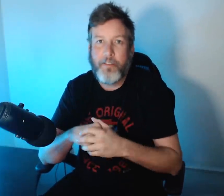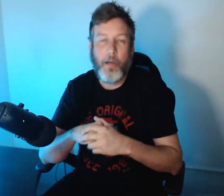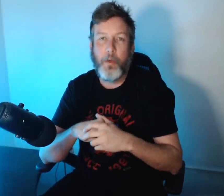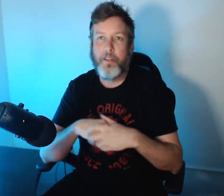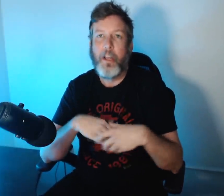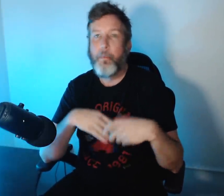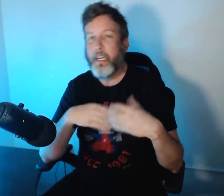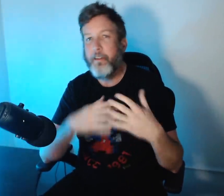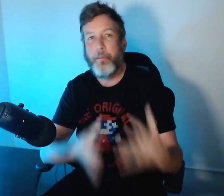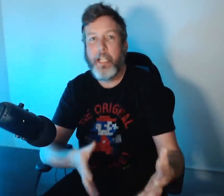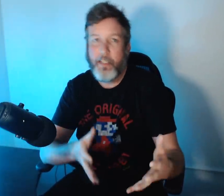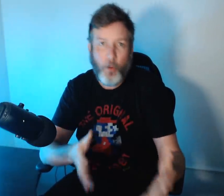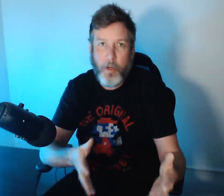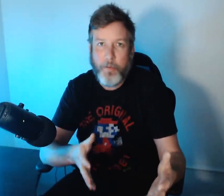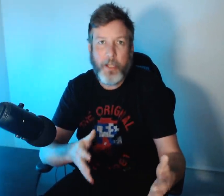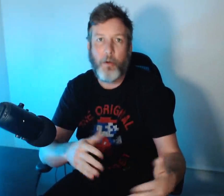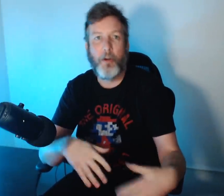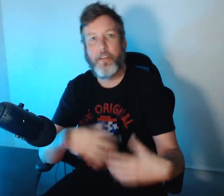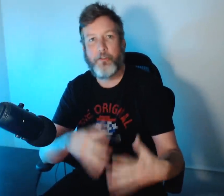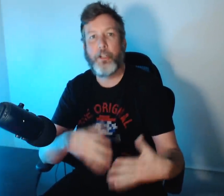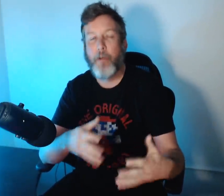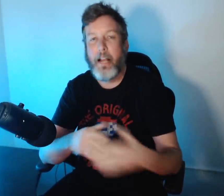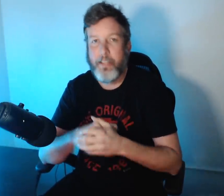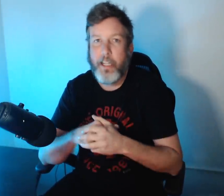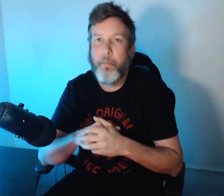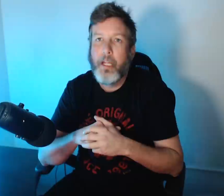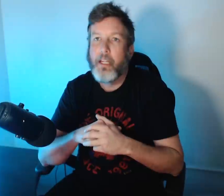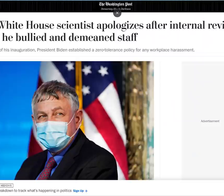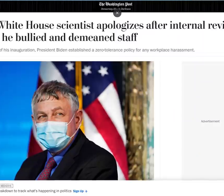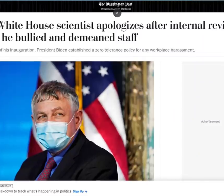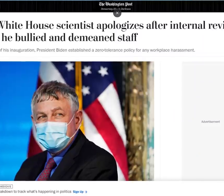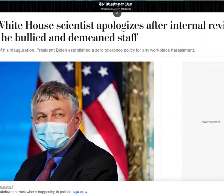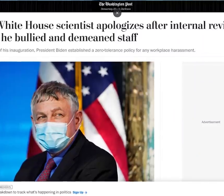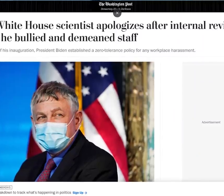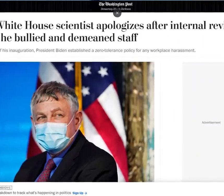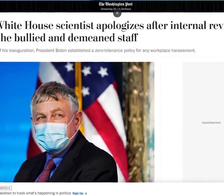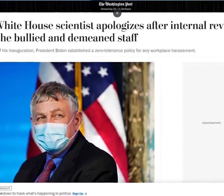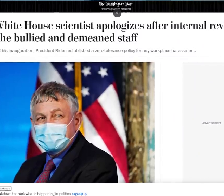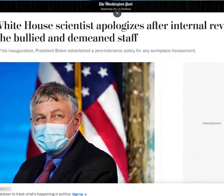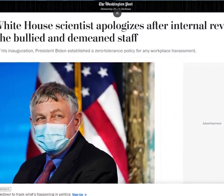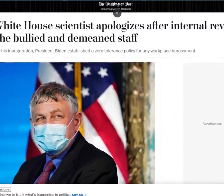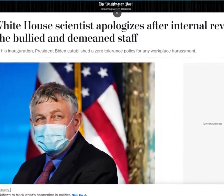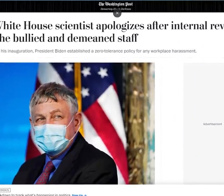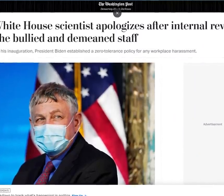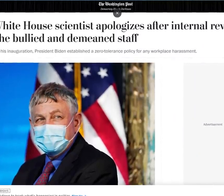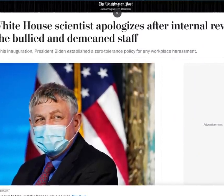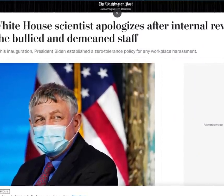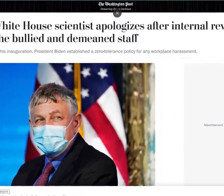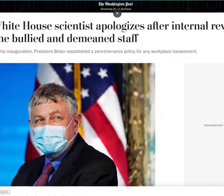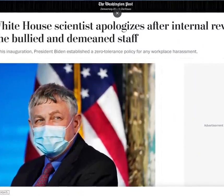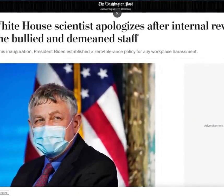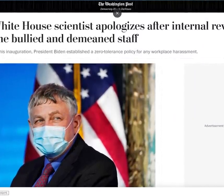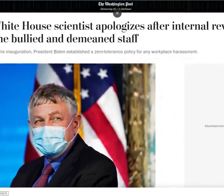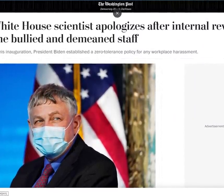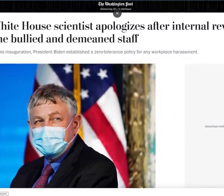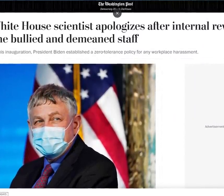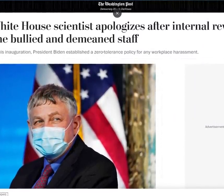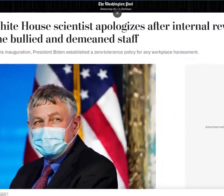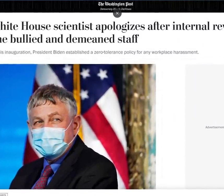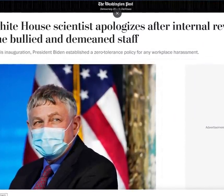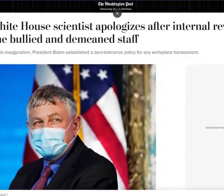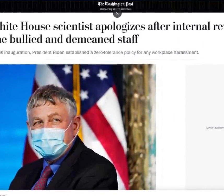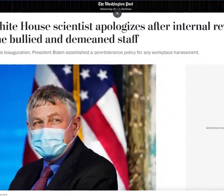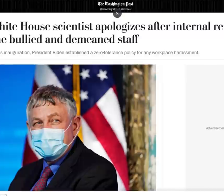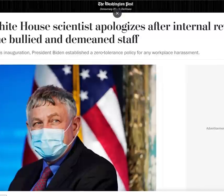the White House that was being demeaning to women or sexually harassing them. And here we have an official who is accused of doing that very